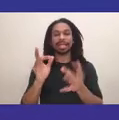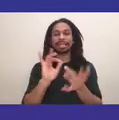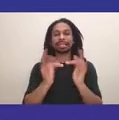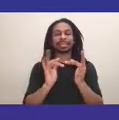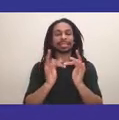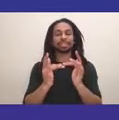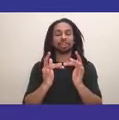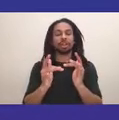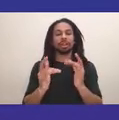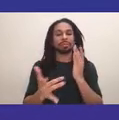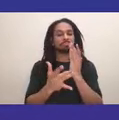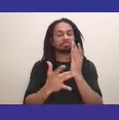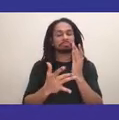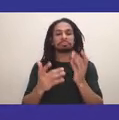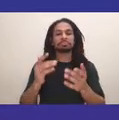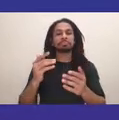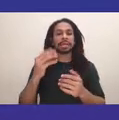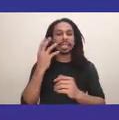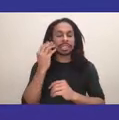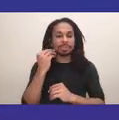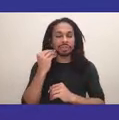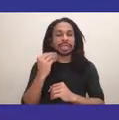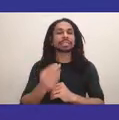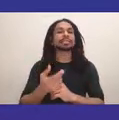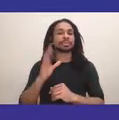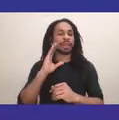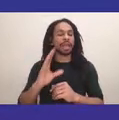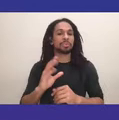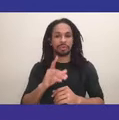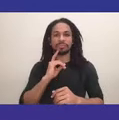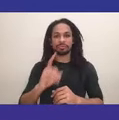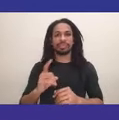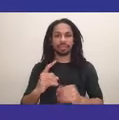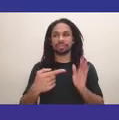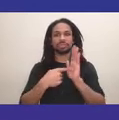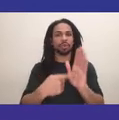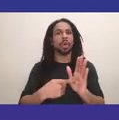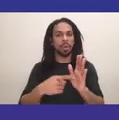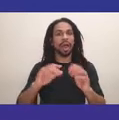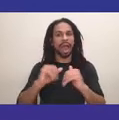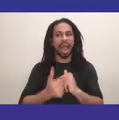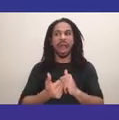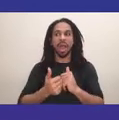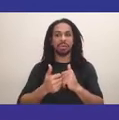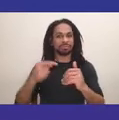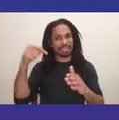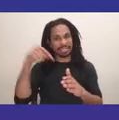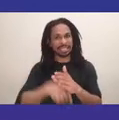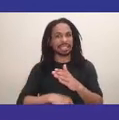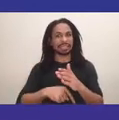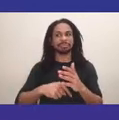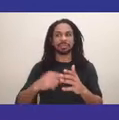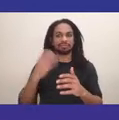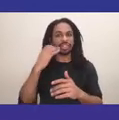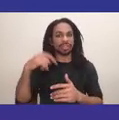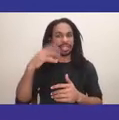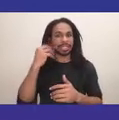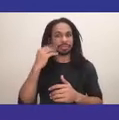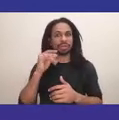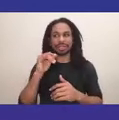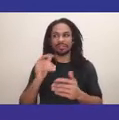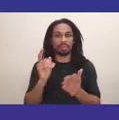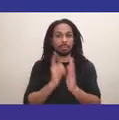energy and weight of what this moment of gathering for the dance field means? How is that possible to translate into a digital